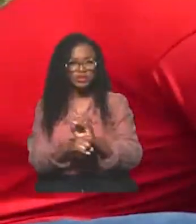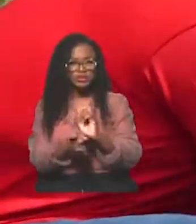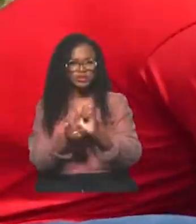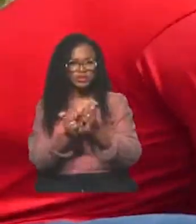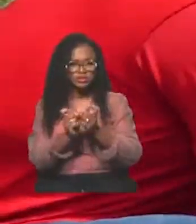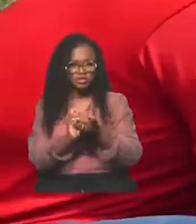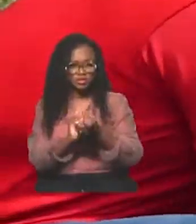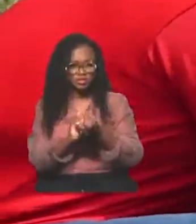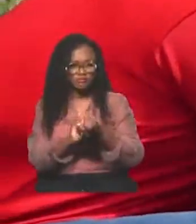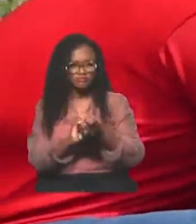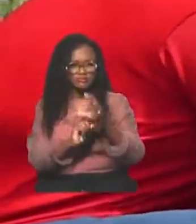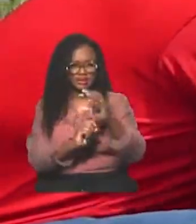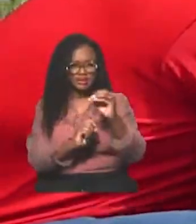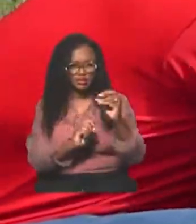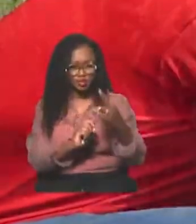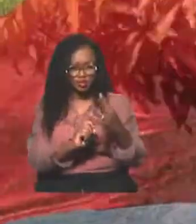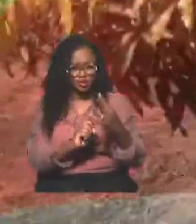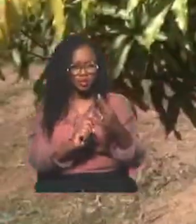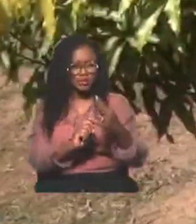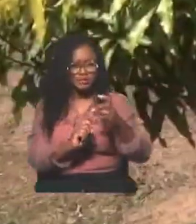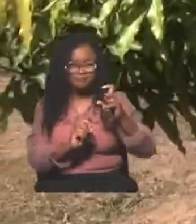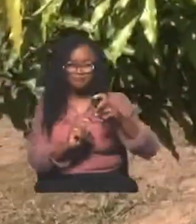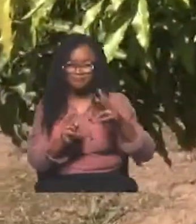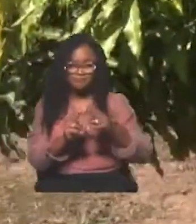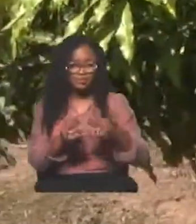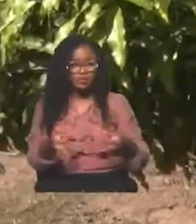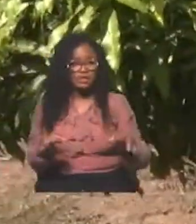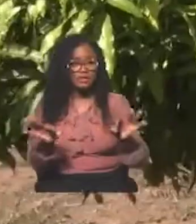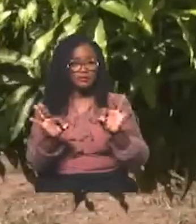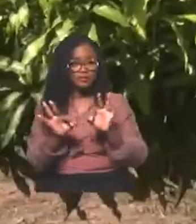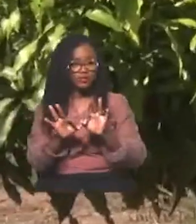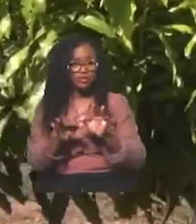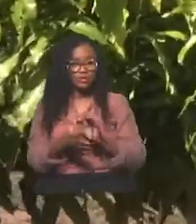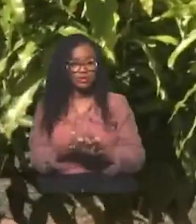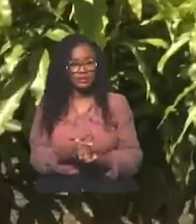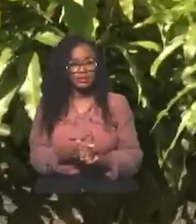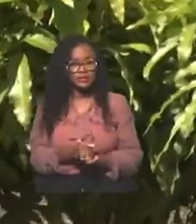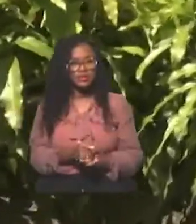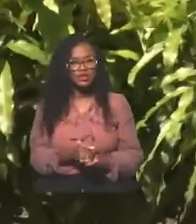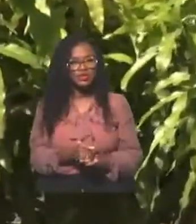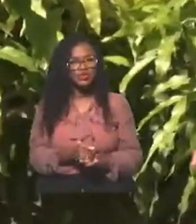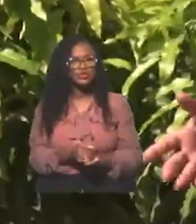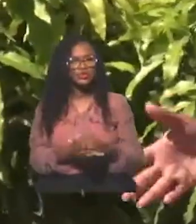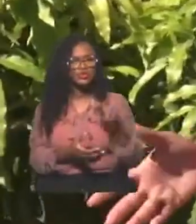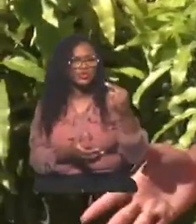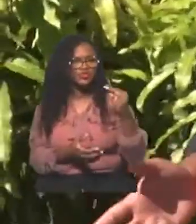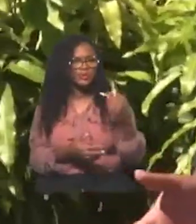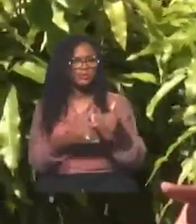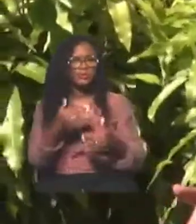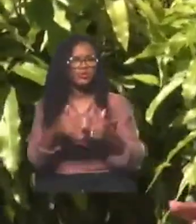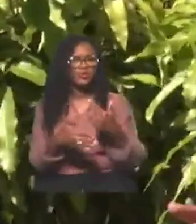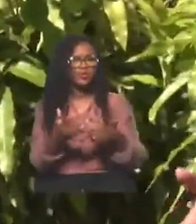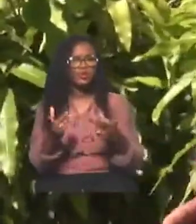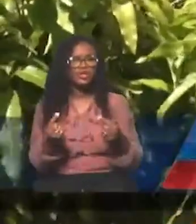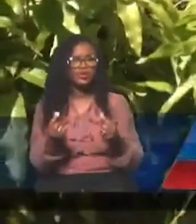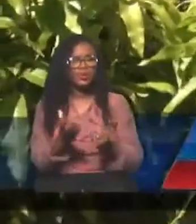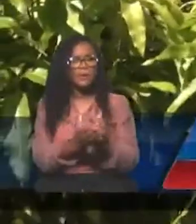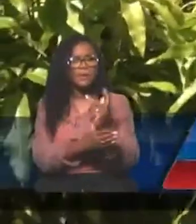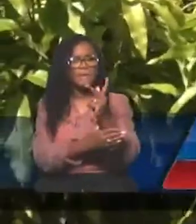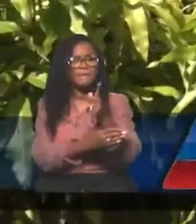decarbonization is a major priority for a green port. As part of Labidco's greening process, one of their initiatives was to